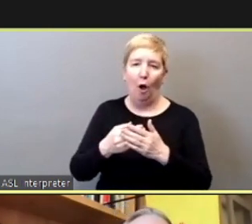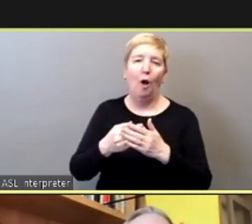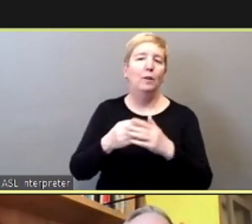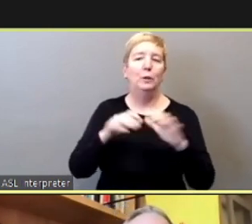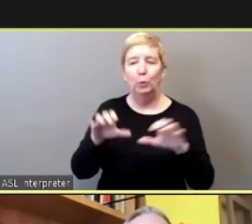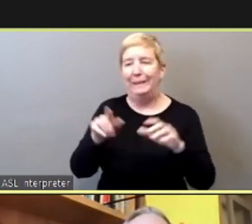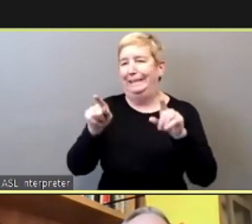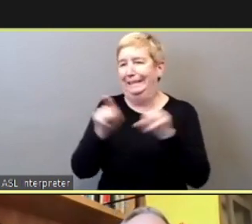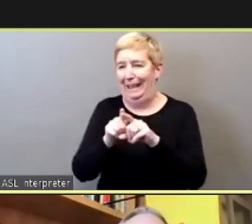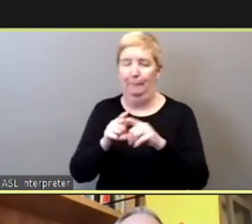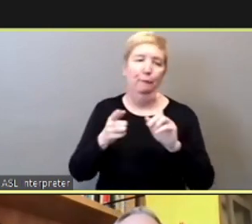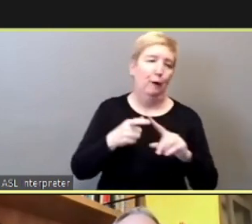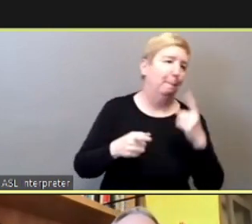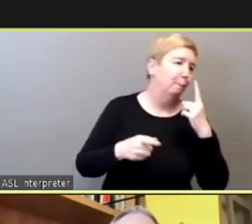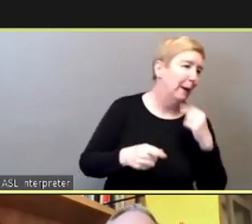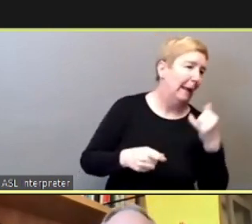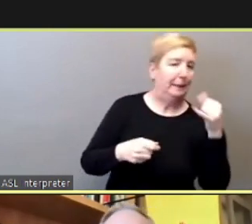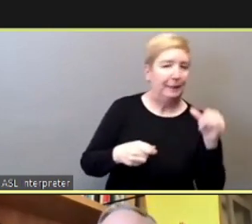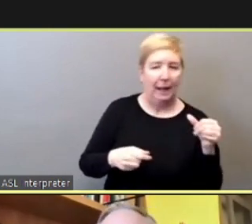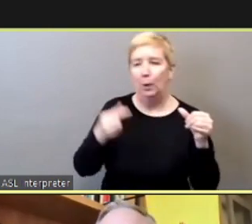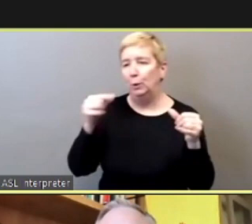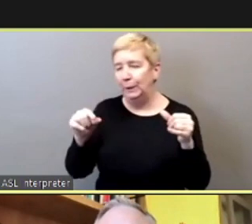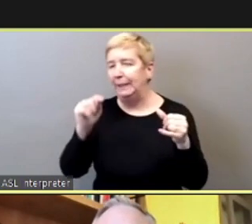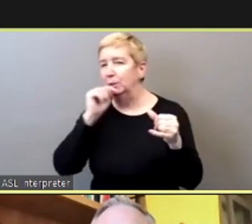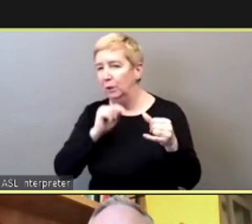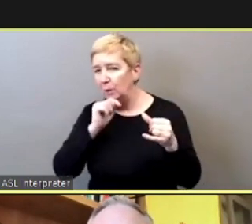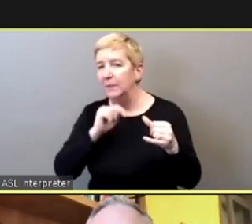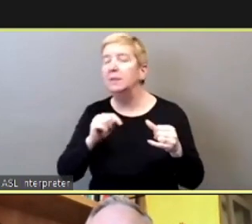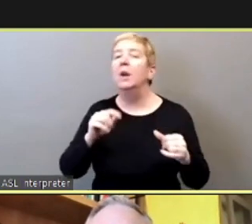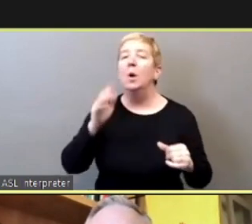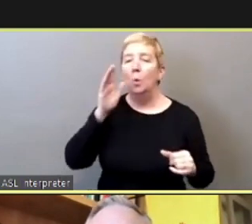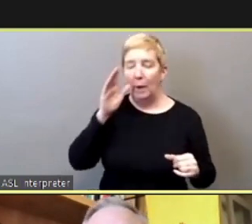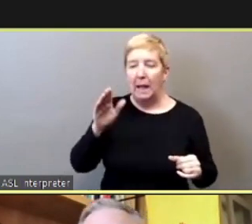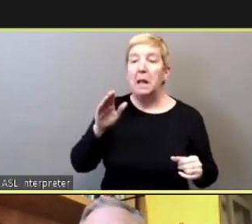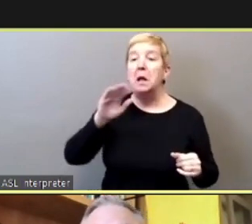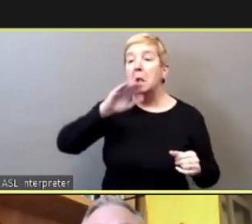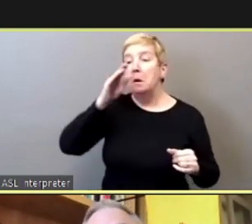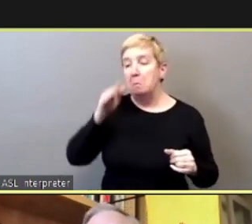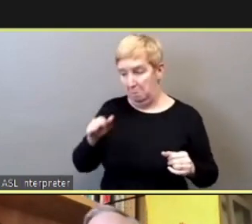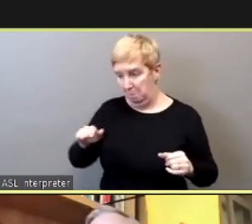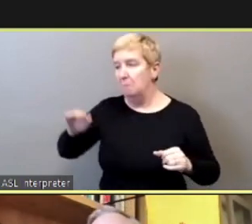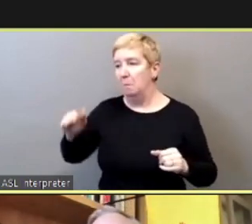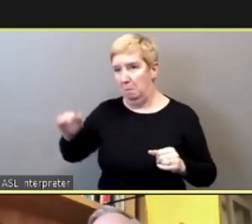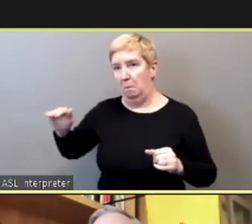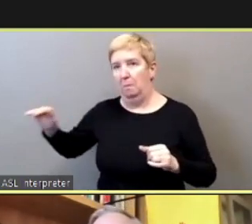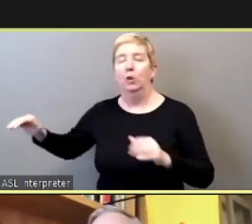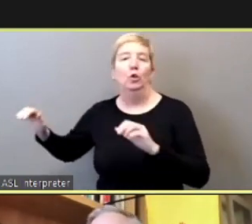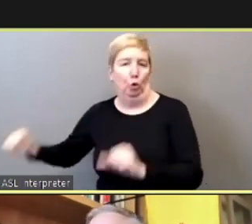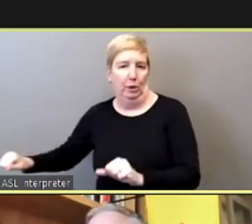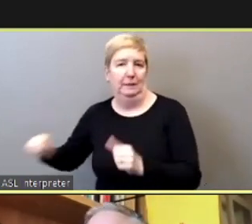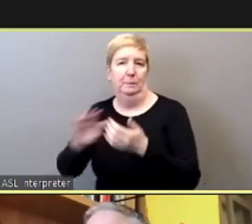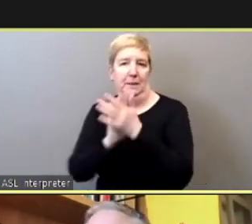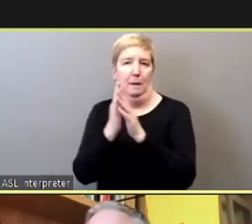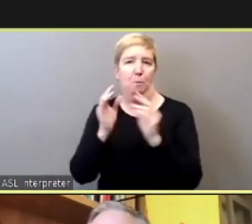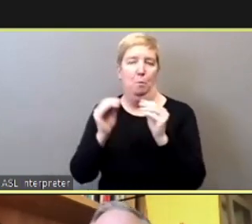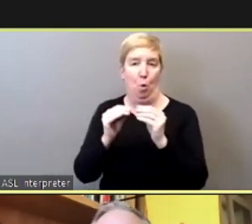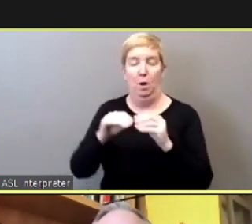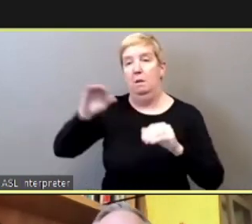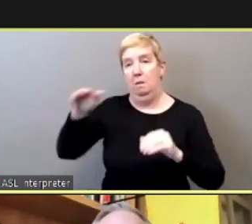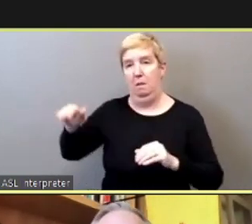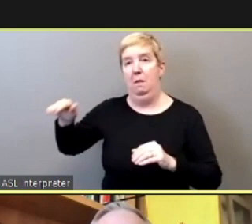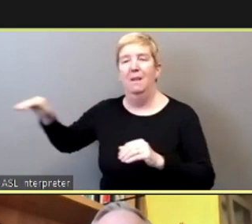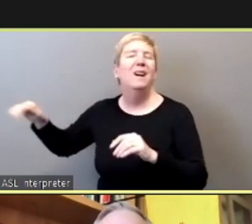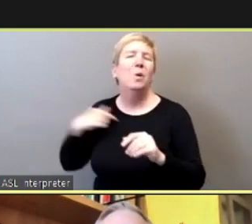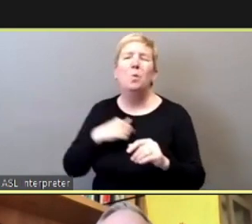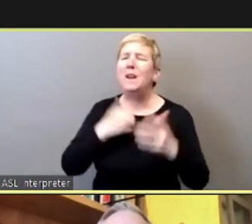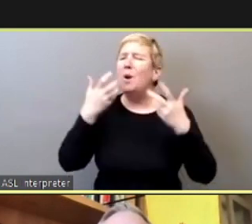and yellow to green, and that things could be a little bit more unstable as a result of that. We don't want to see counties go from